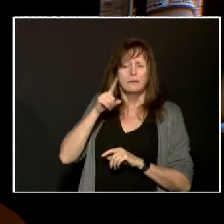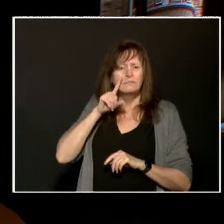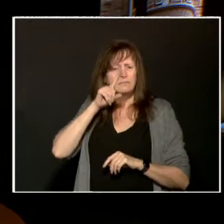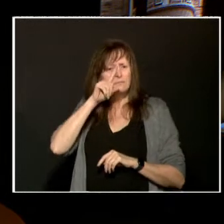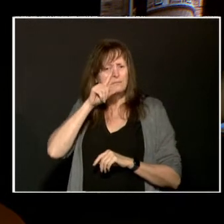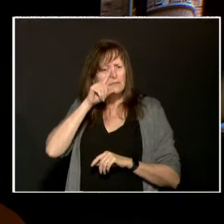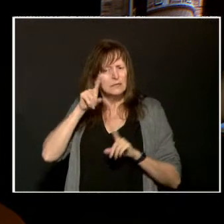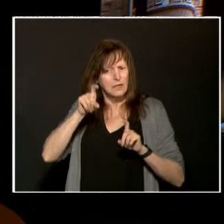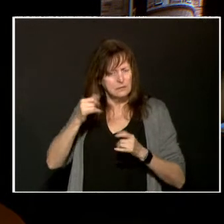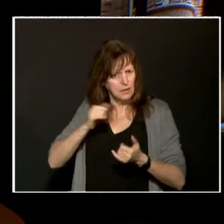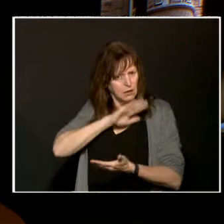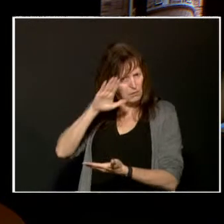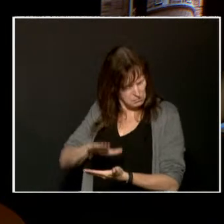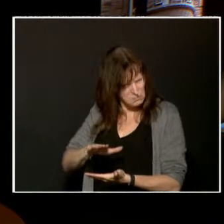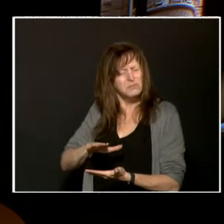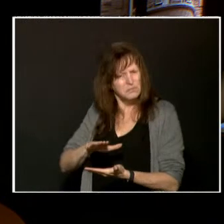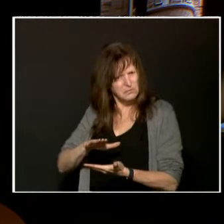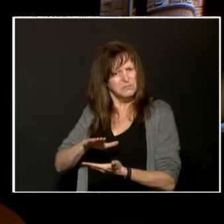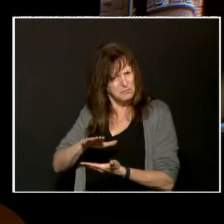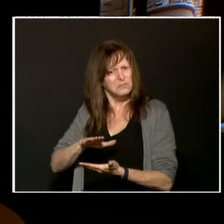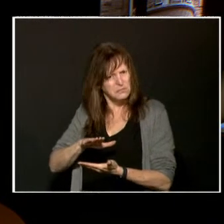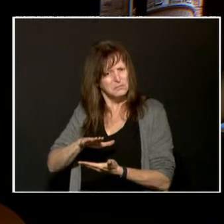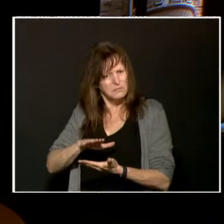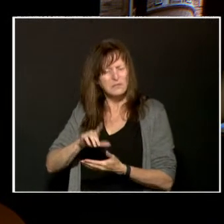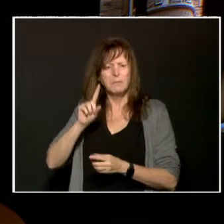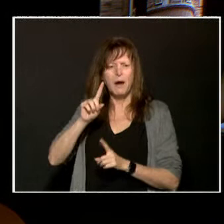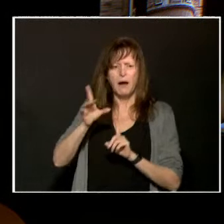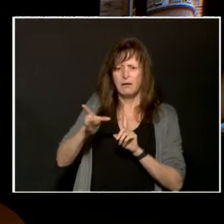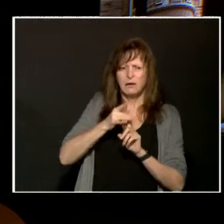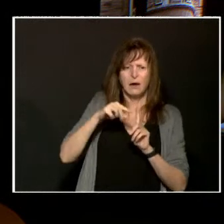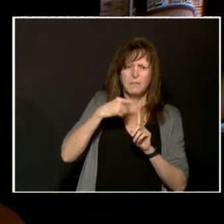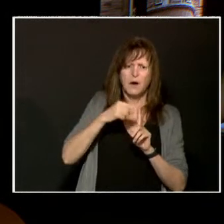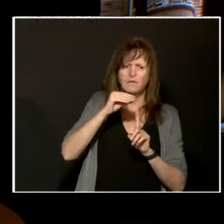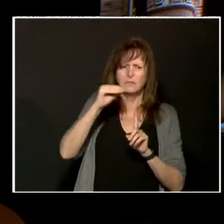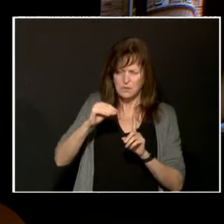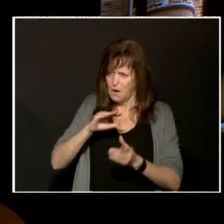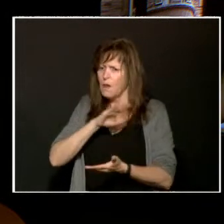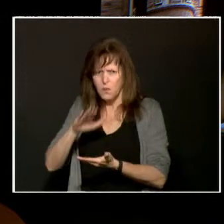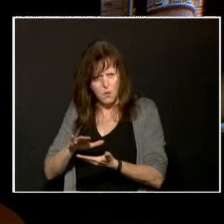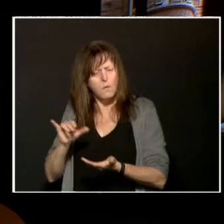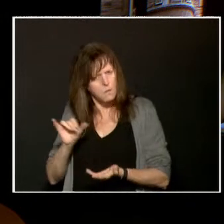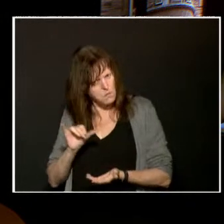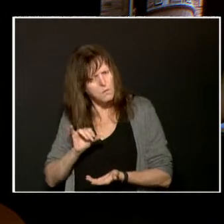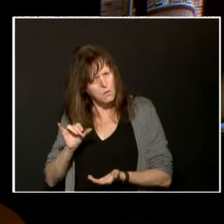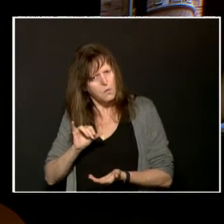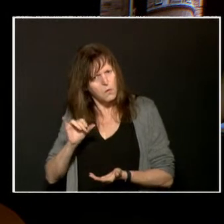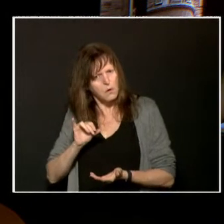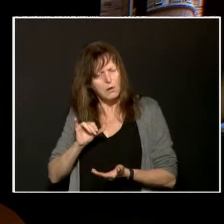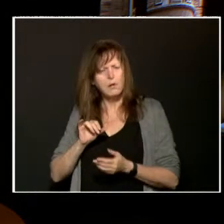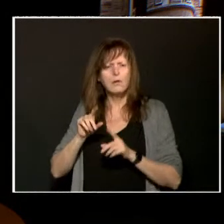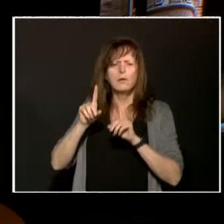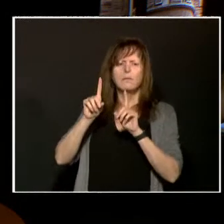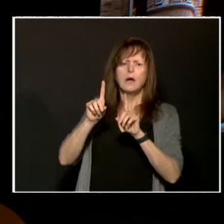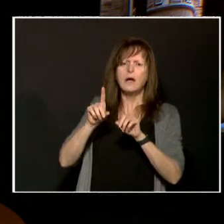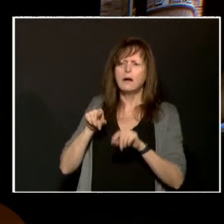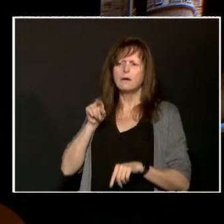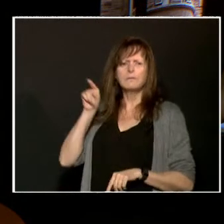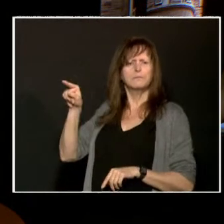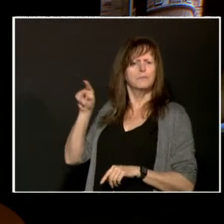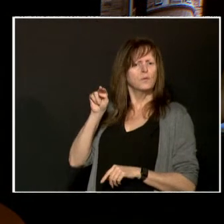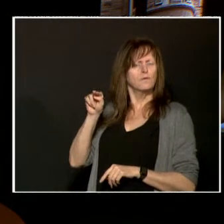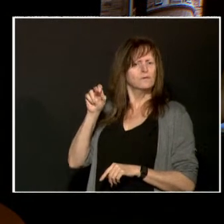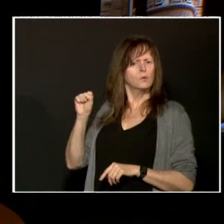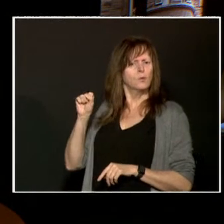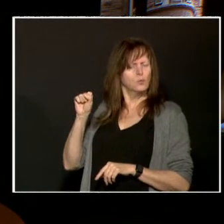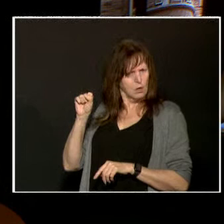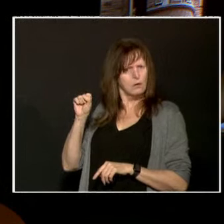I think that, I look at Nova Scotia, which just had some really, I think the highest level of testing that any